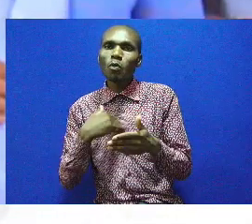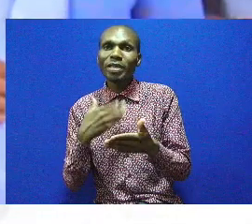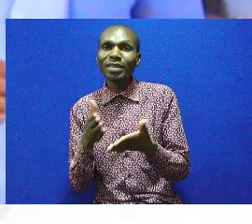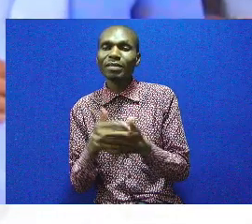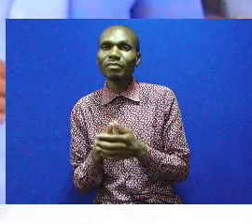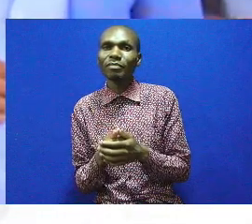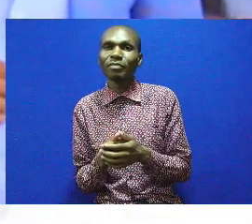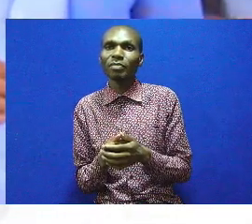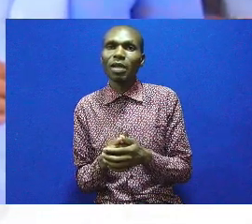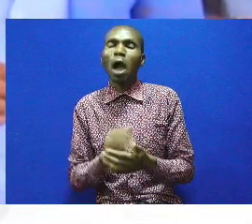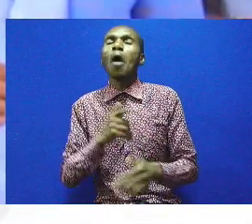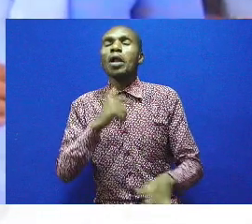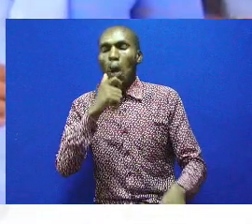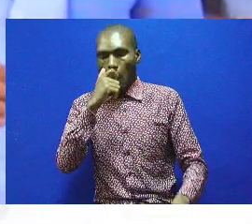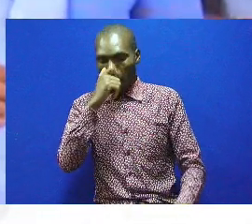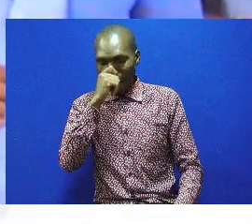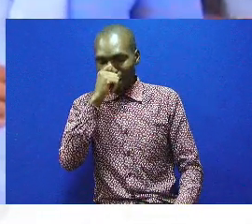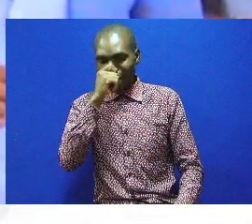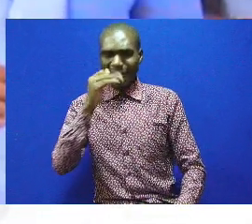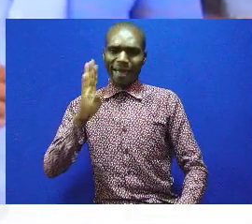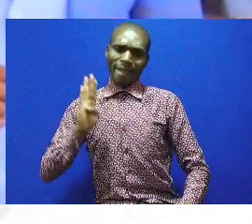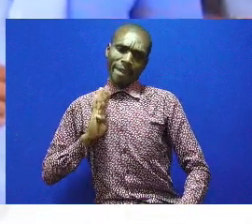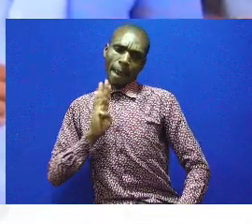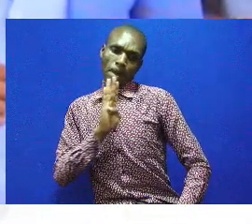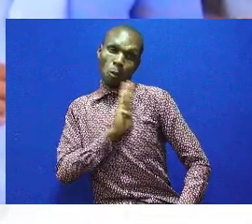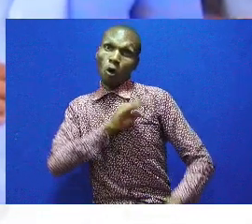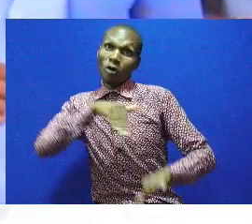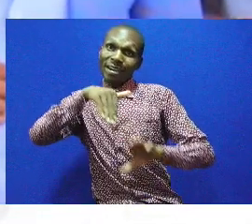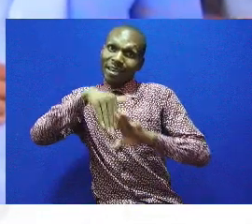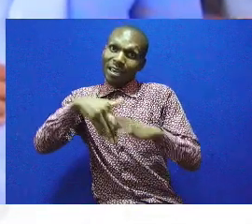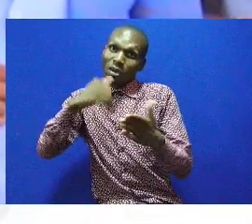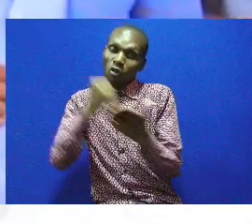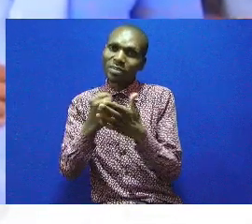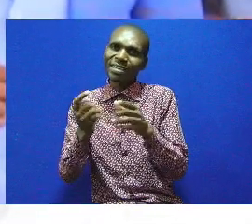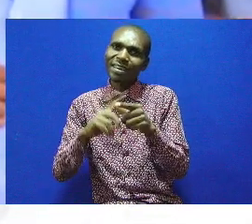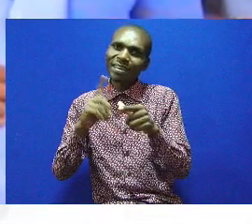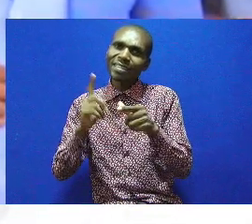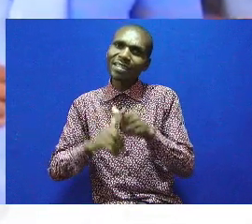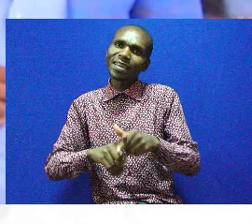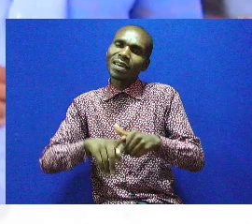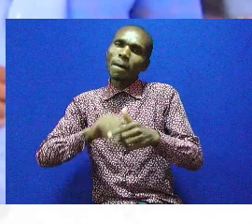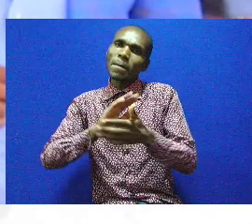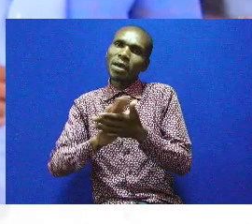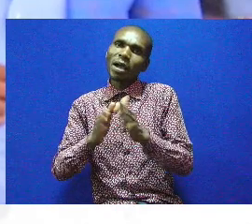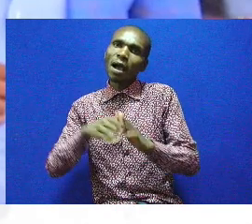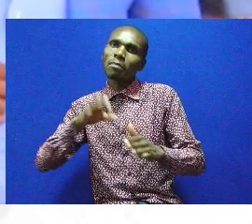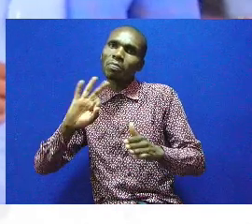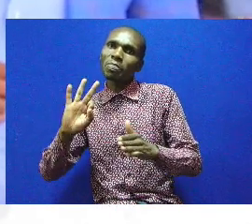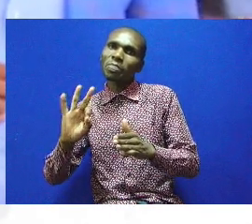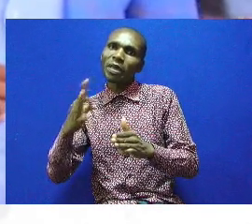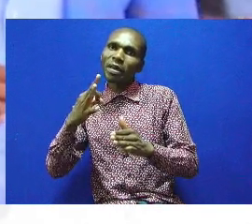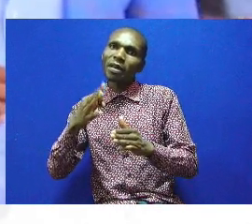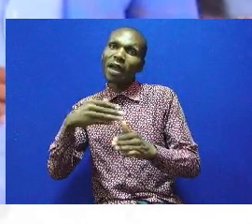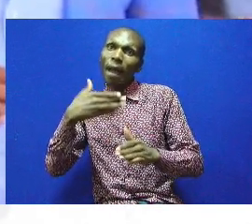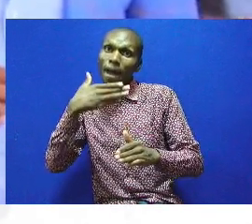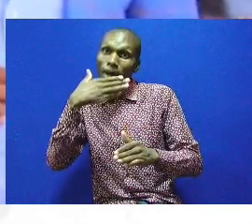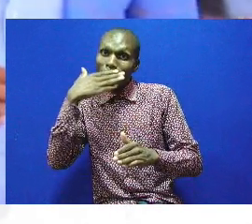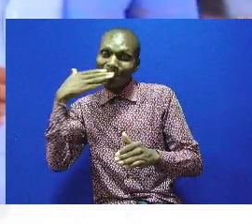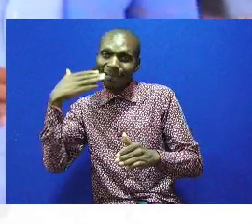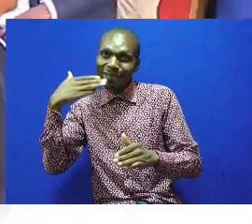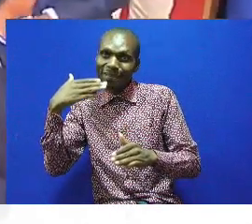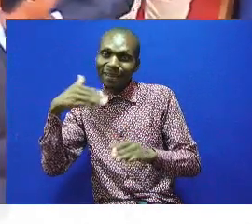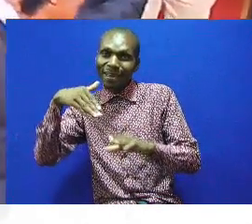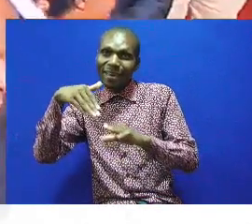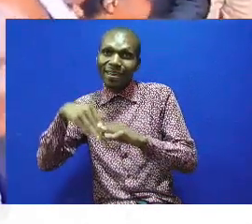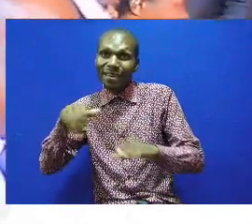How I wish about the Yachor, Echegen, Nemekishua, Ogembo becomes the next third cleanest town in